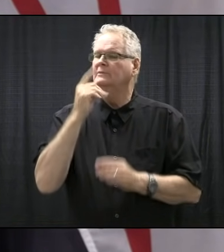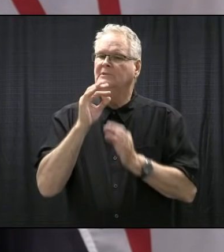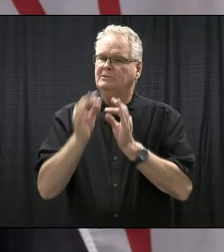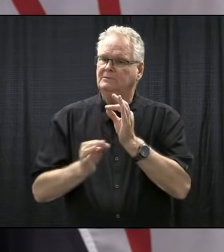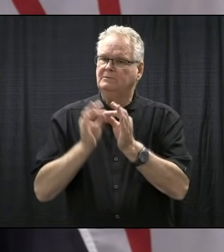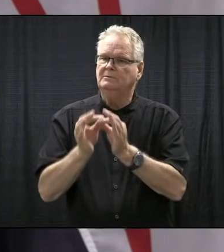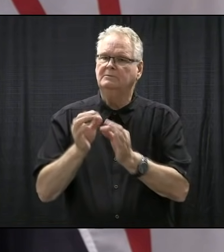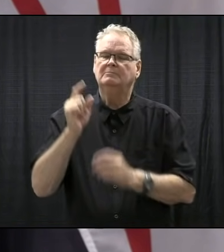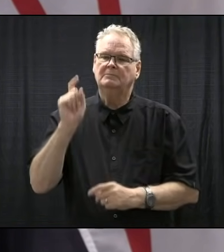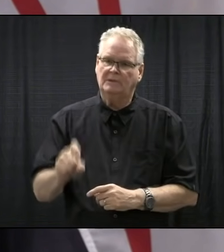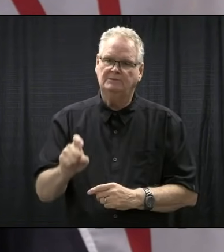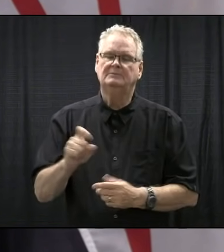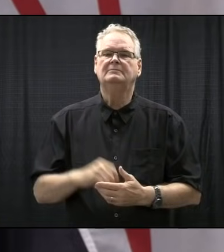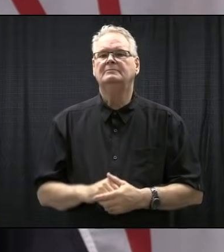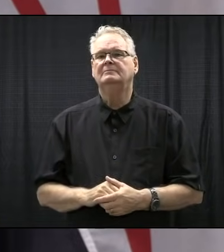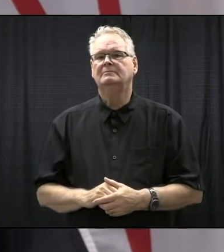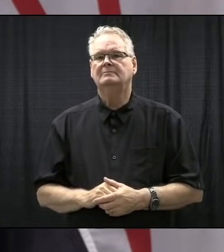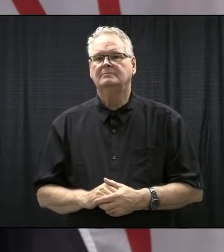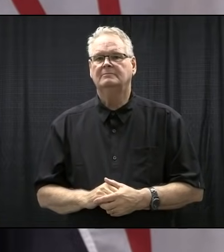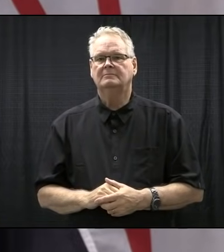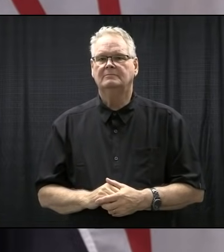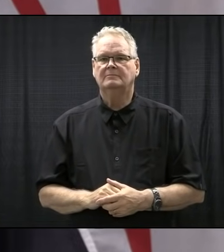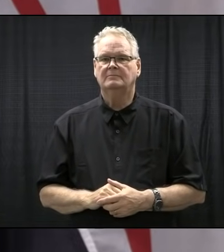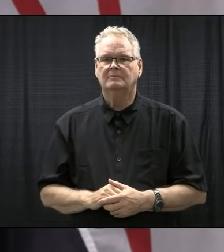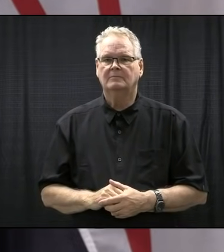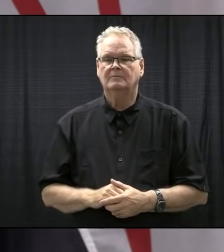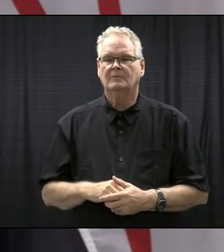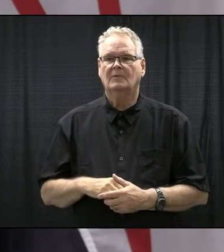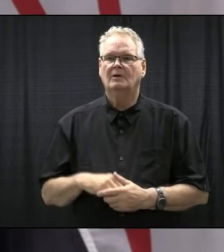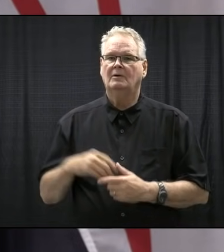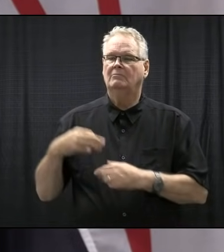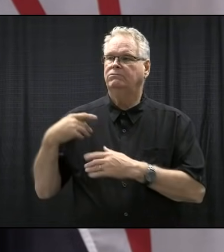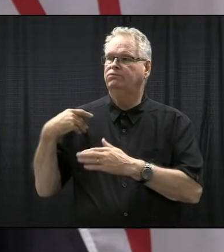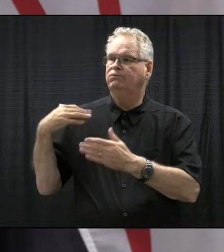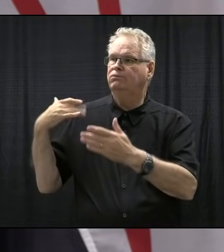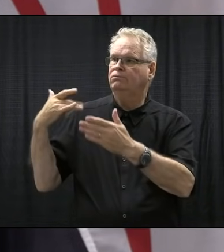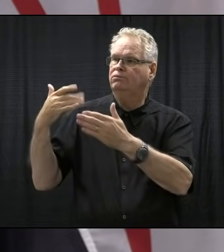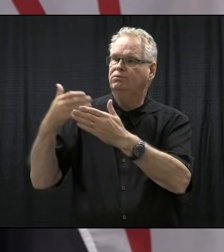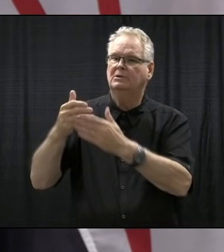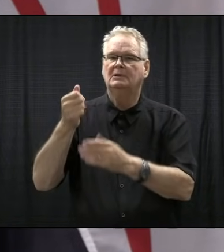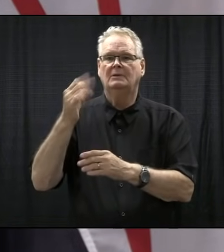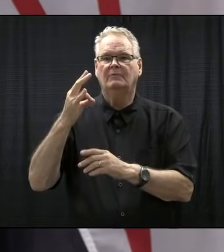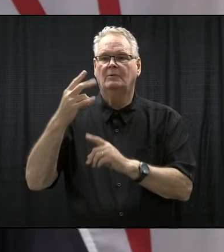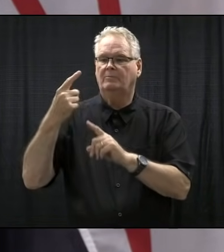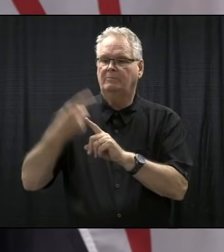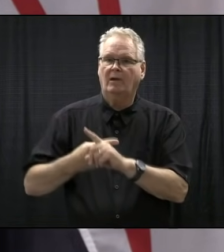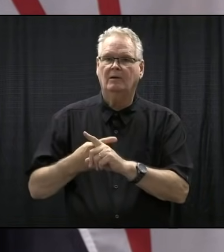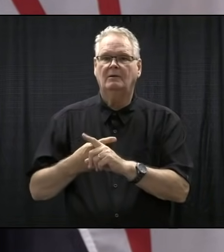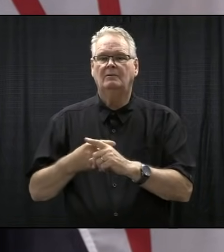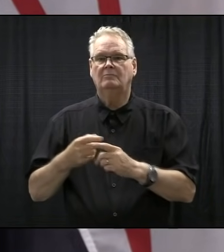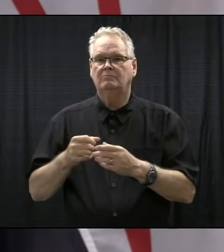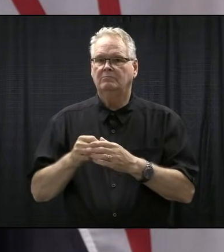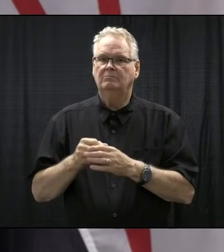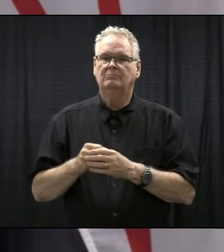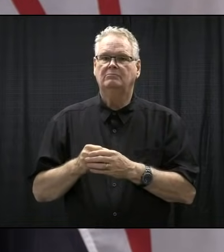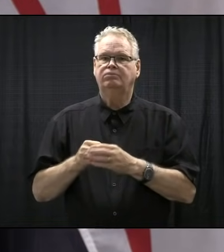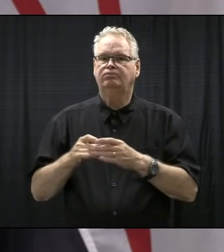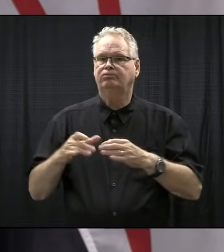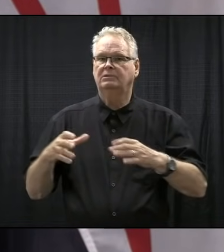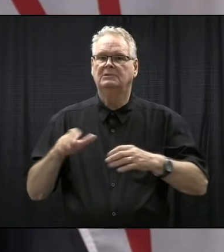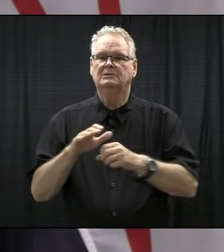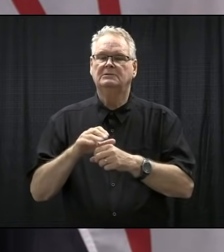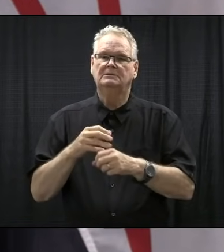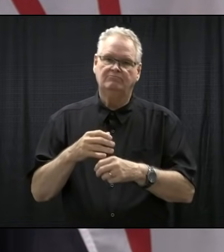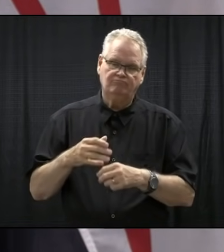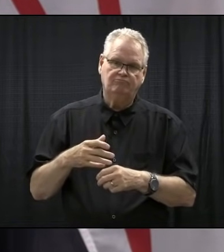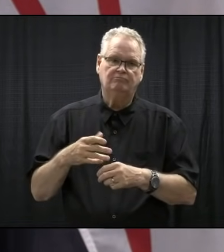For the last 17 months, new cases, clusters, and outbreaks have undoubtedly created a sense of anxiety for most people, and